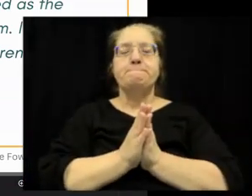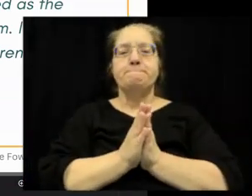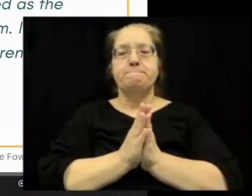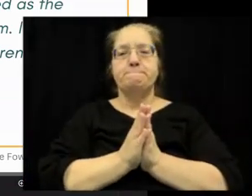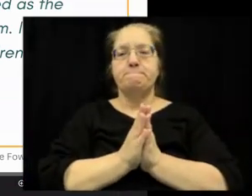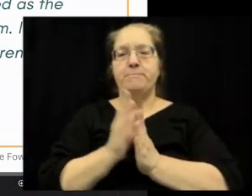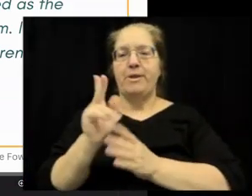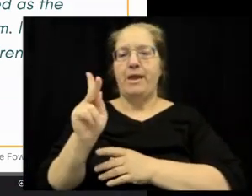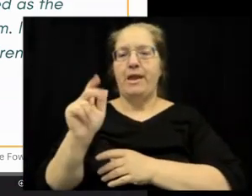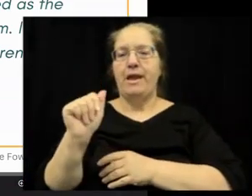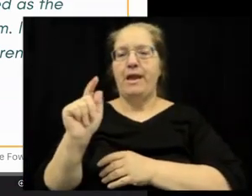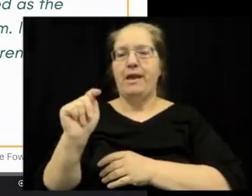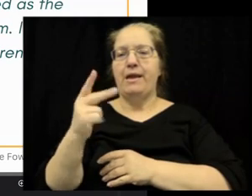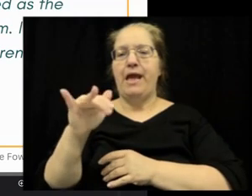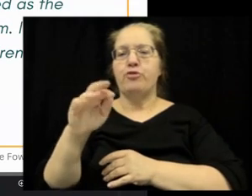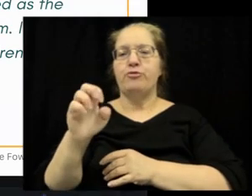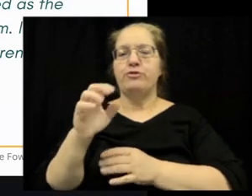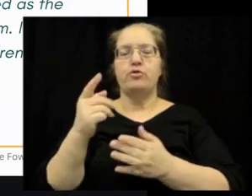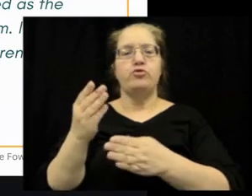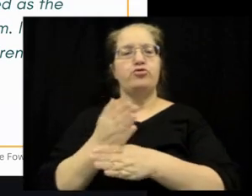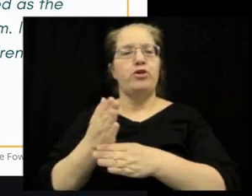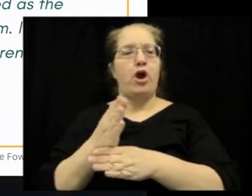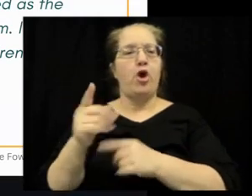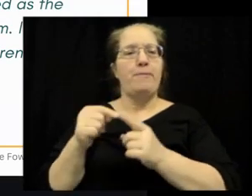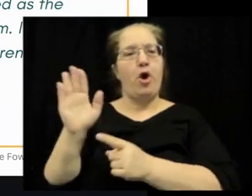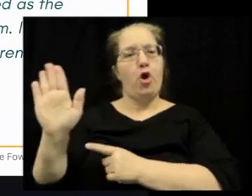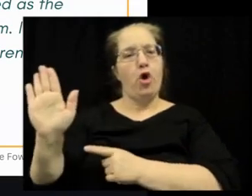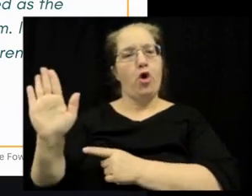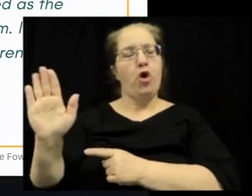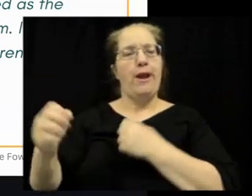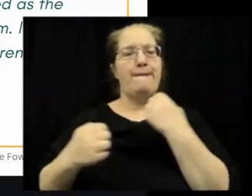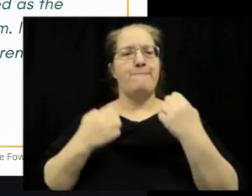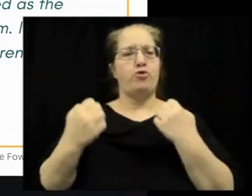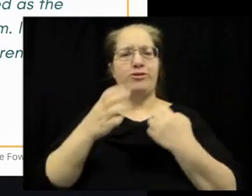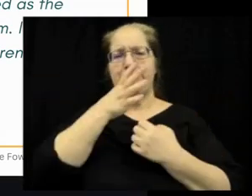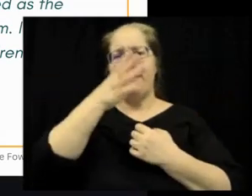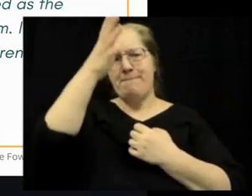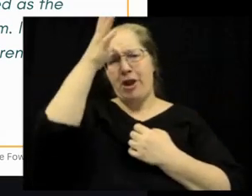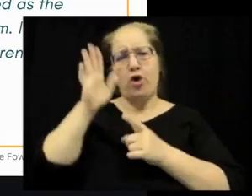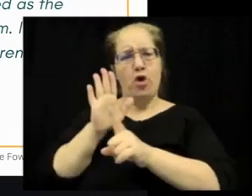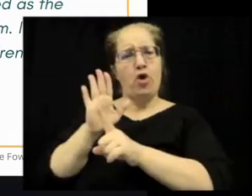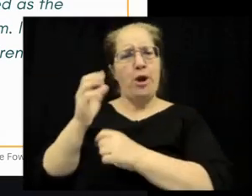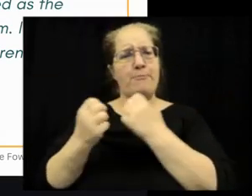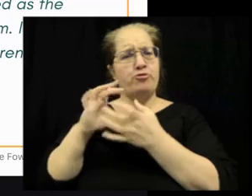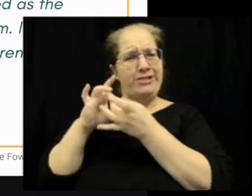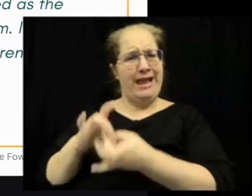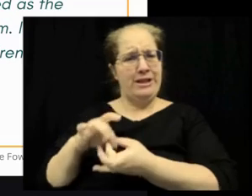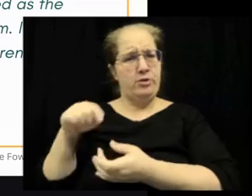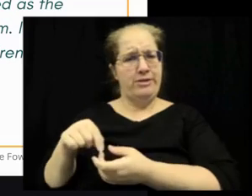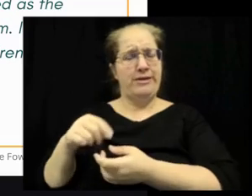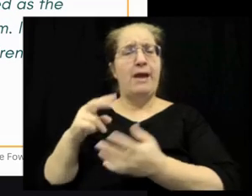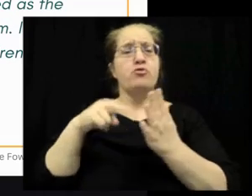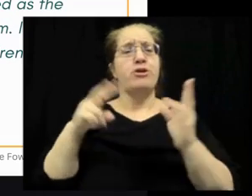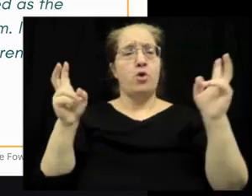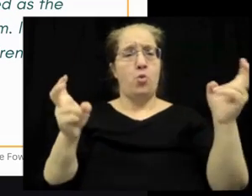going to share a little bit about the emotions that I felt as a parent. And I'm just going to read a